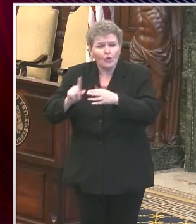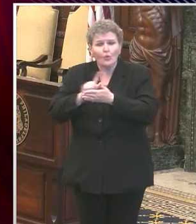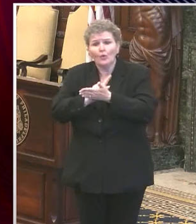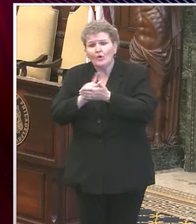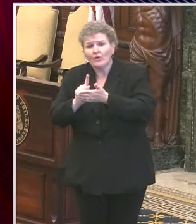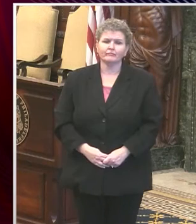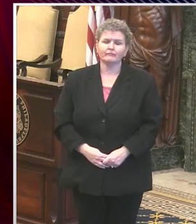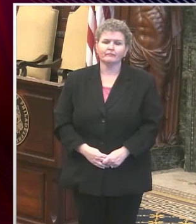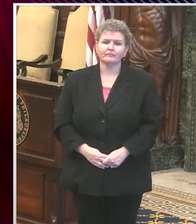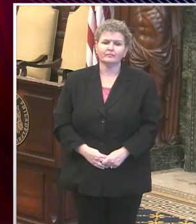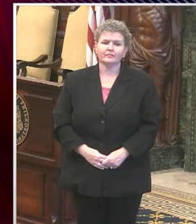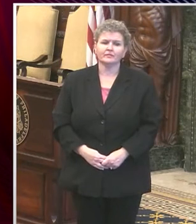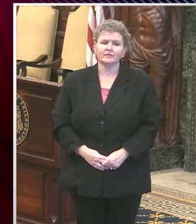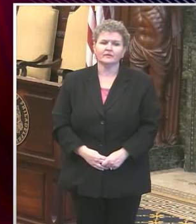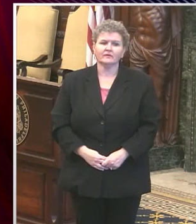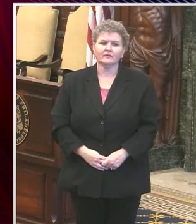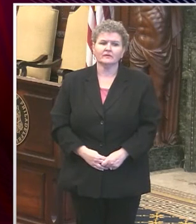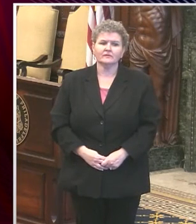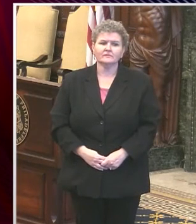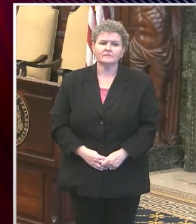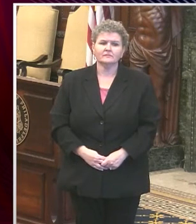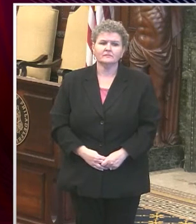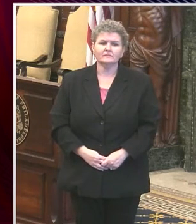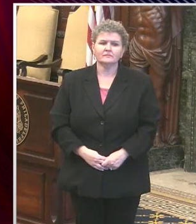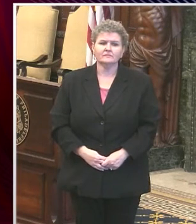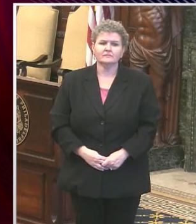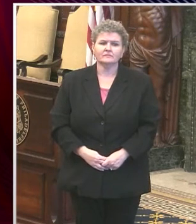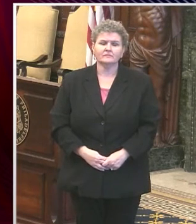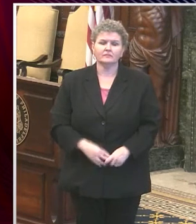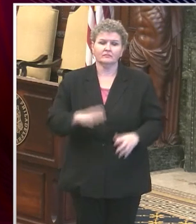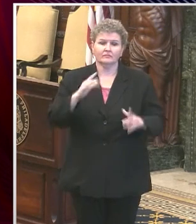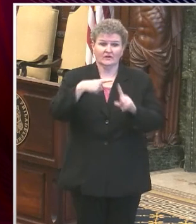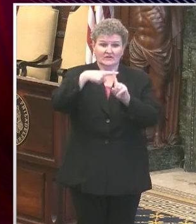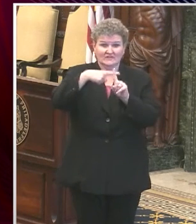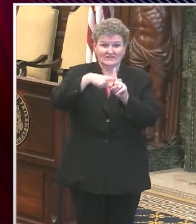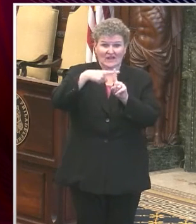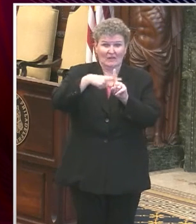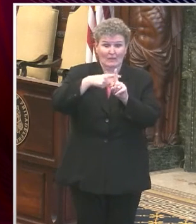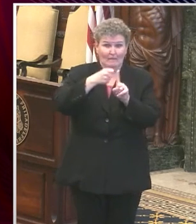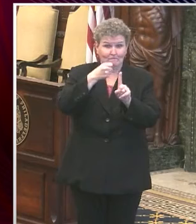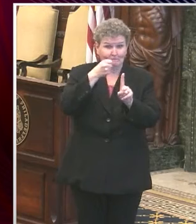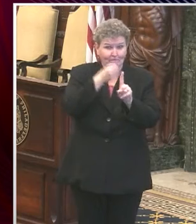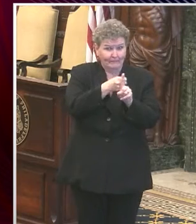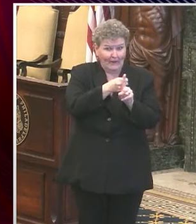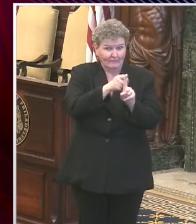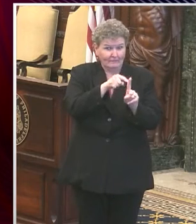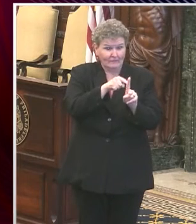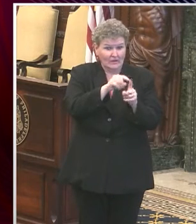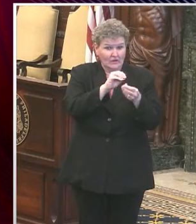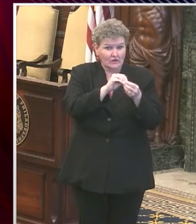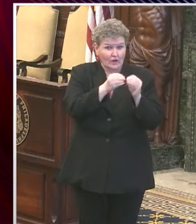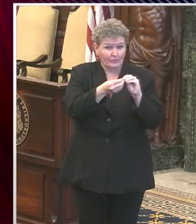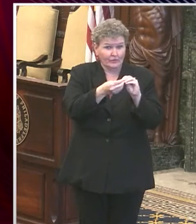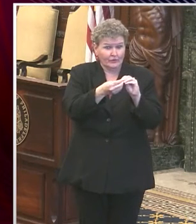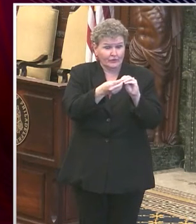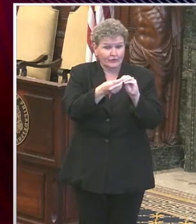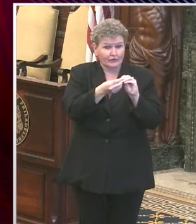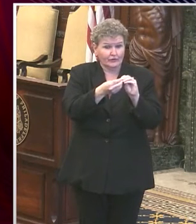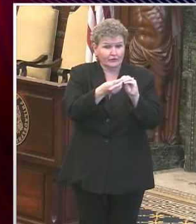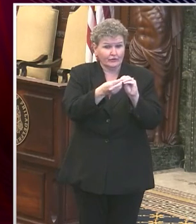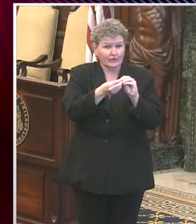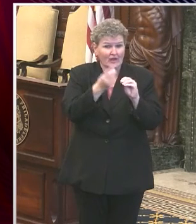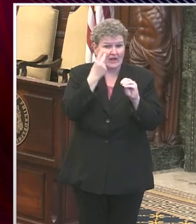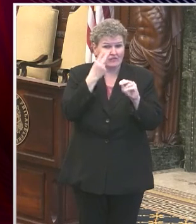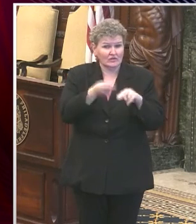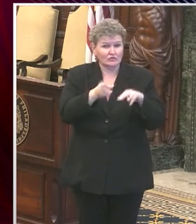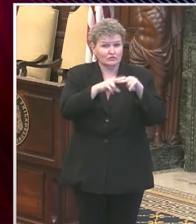state has. Will the temperatures be a factor in the evaluation in considering those changes? I don't think